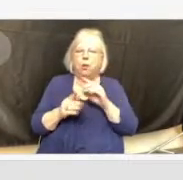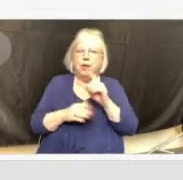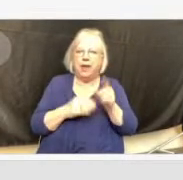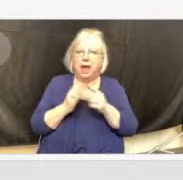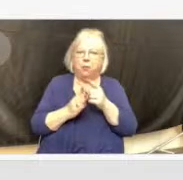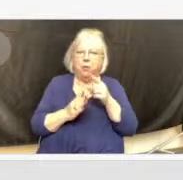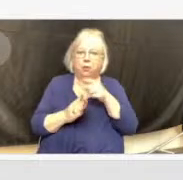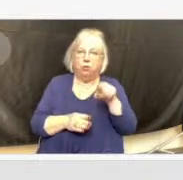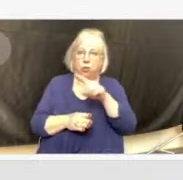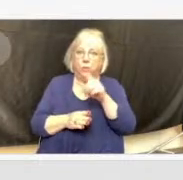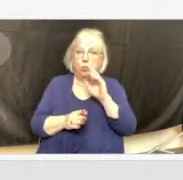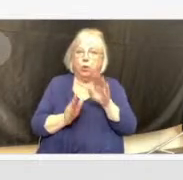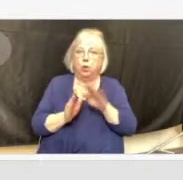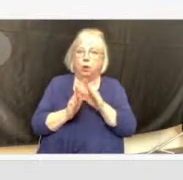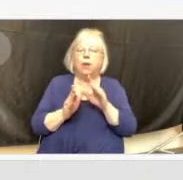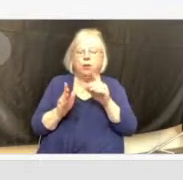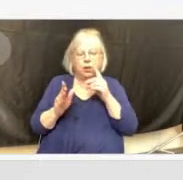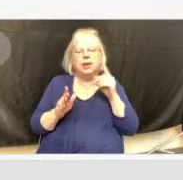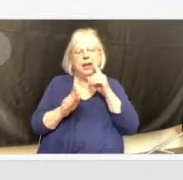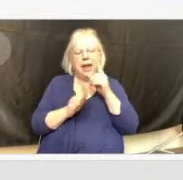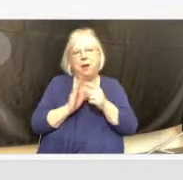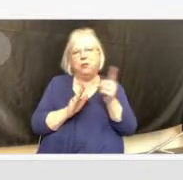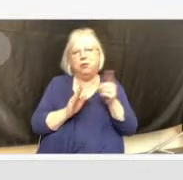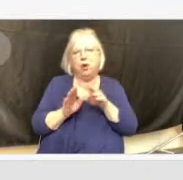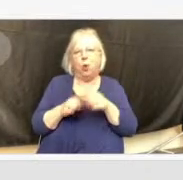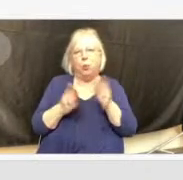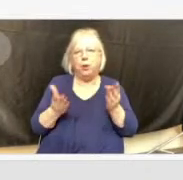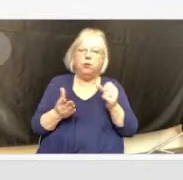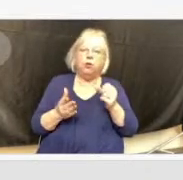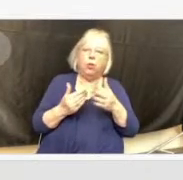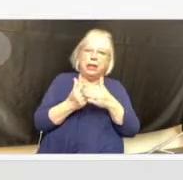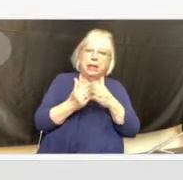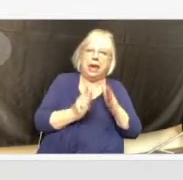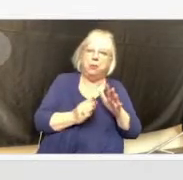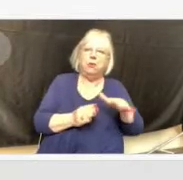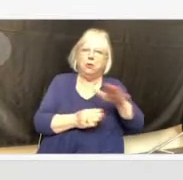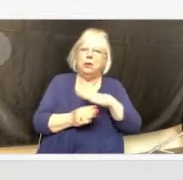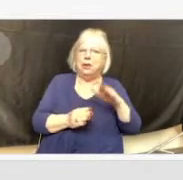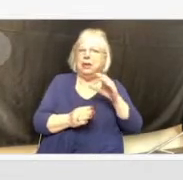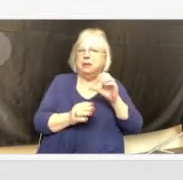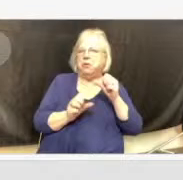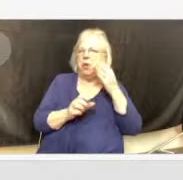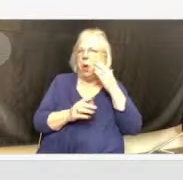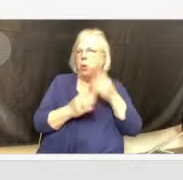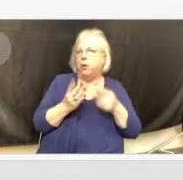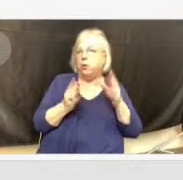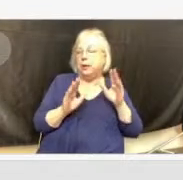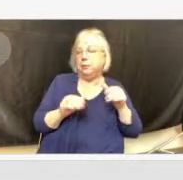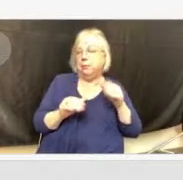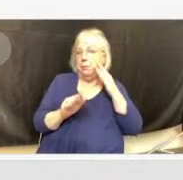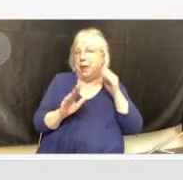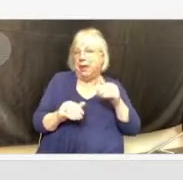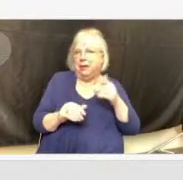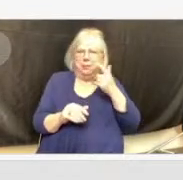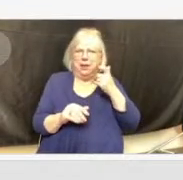pretty much what to expect. Okay. So for those reasons, I'm going to vote no at this time.